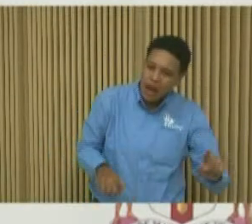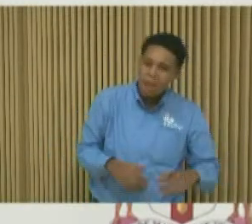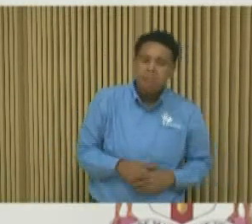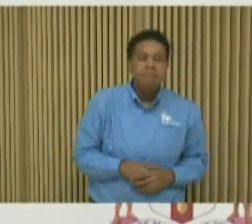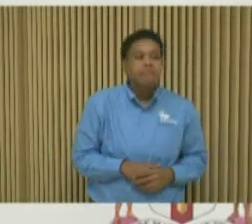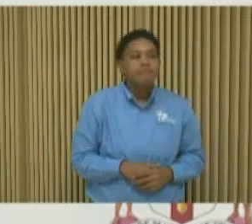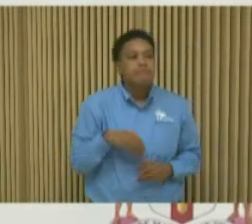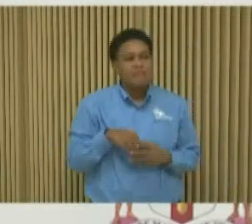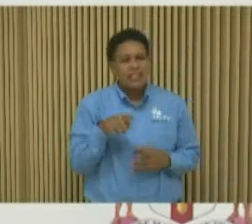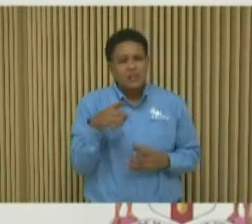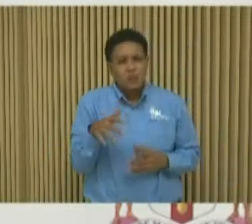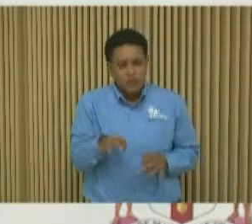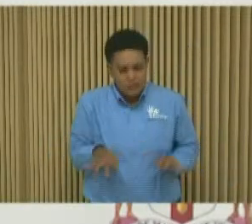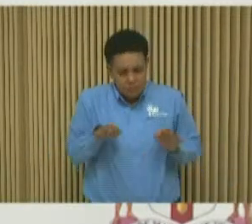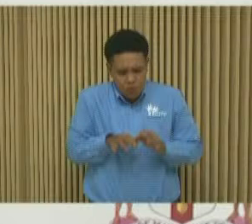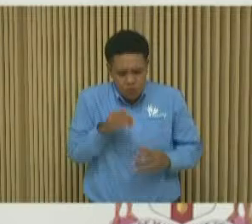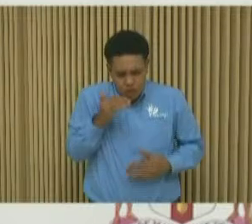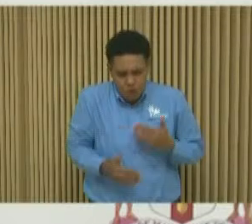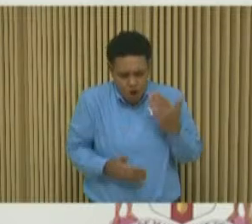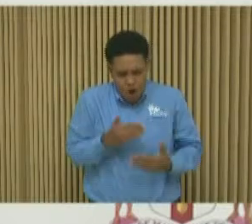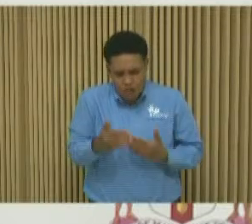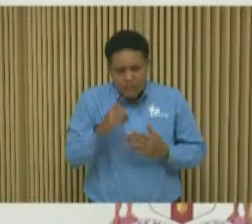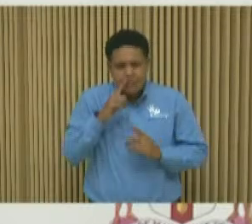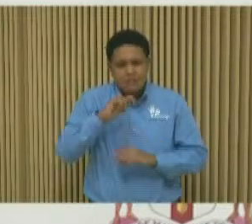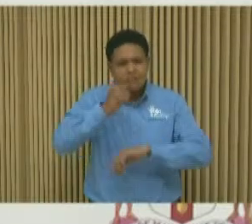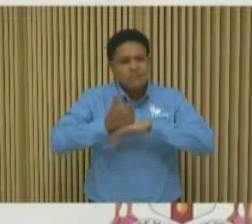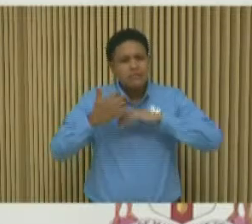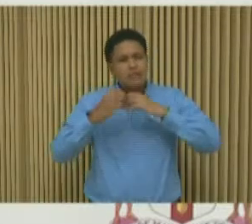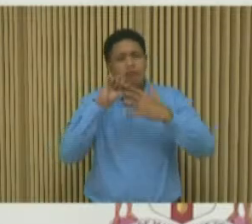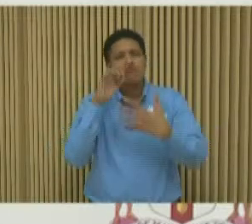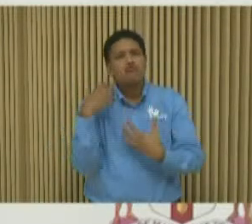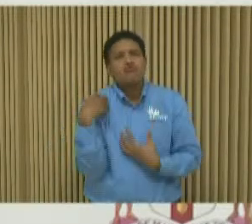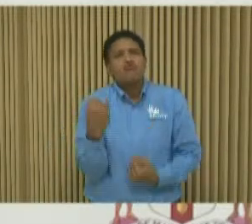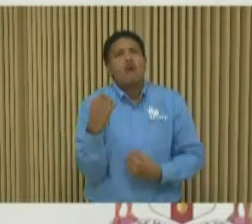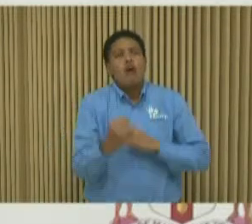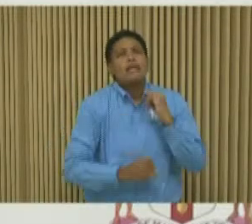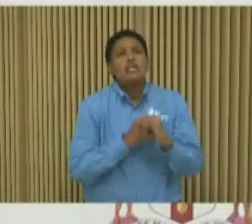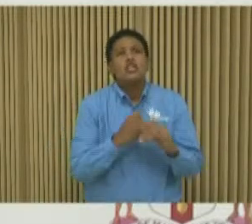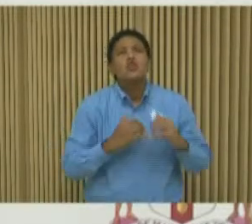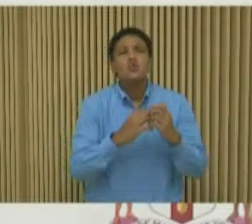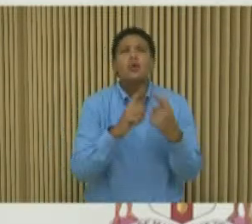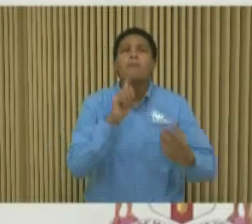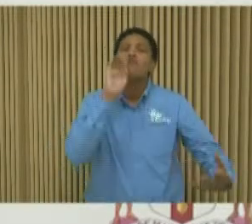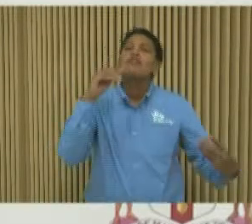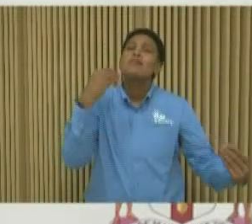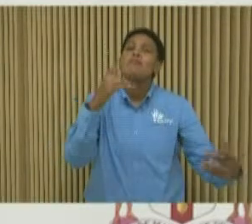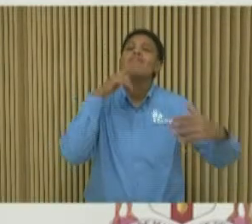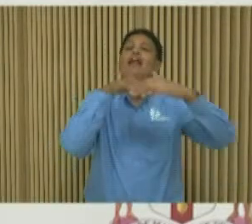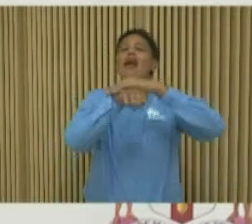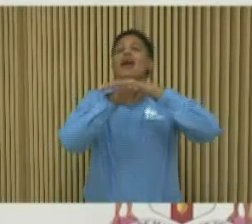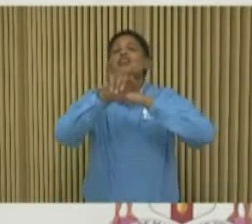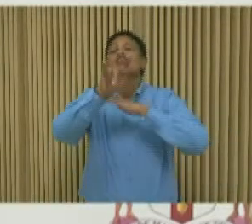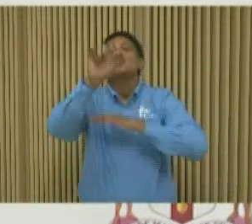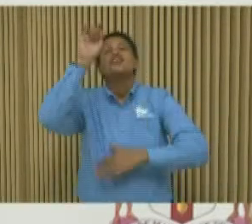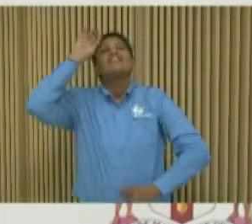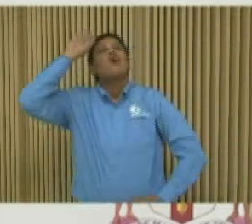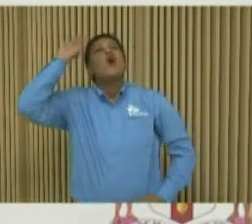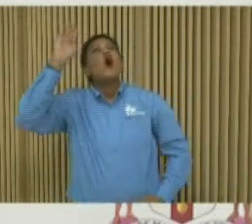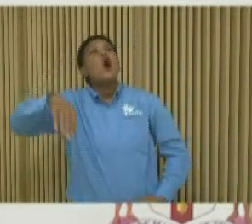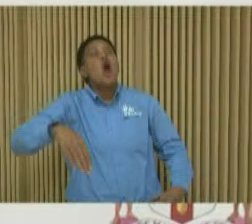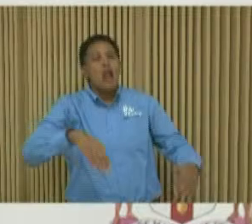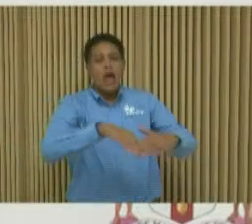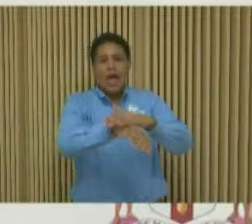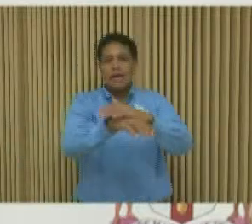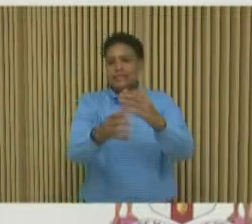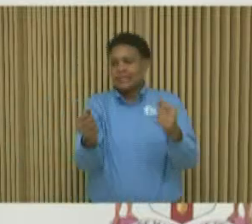Within this critical process of establishing strong institutions and providing access to justice for all, the work